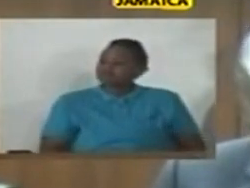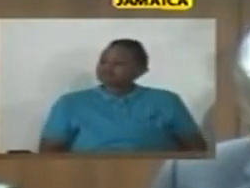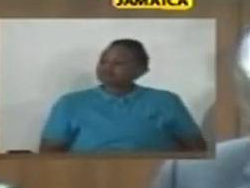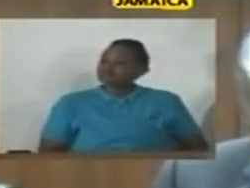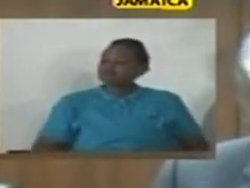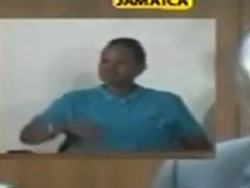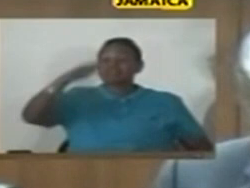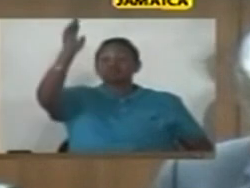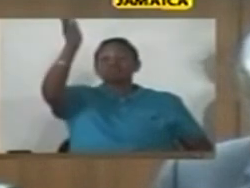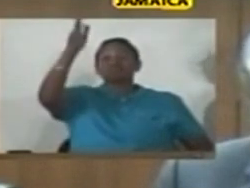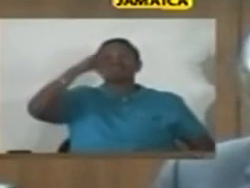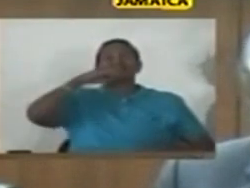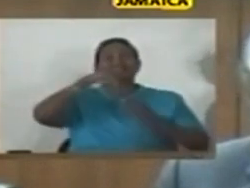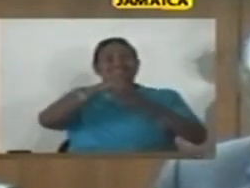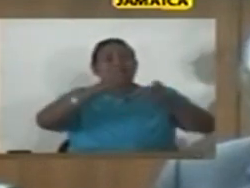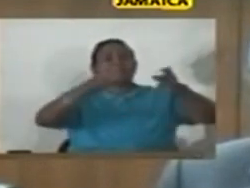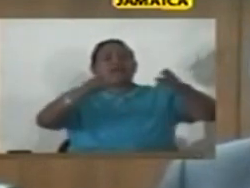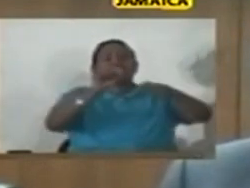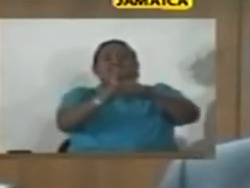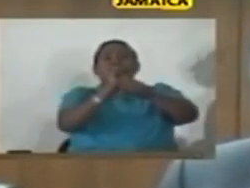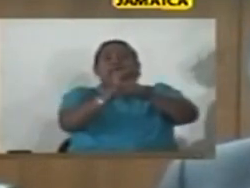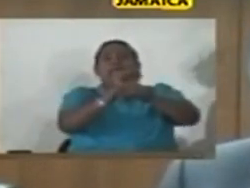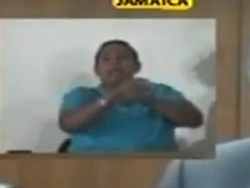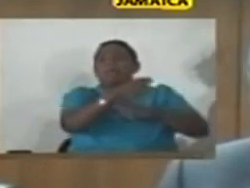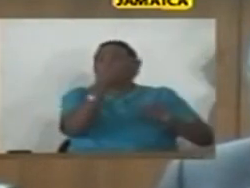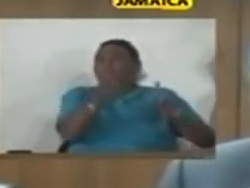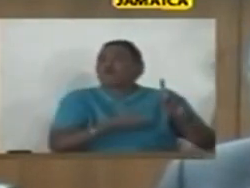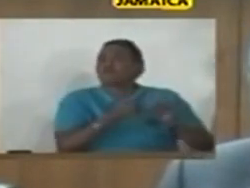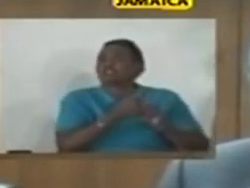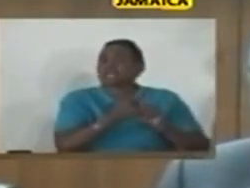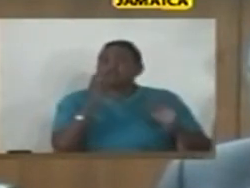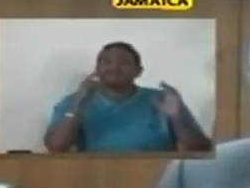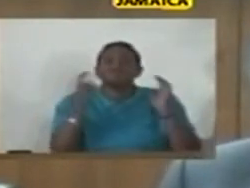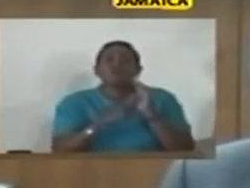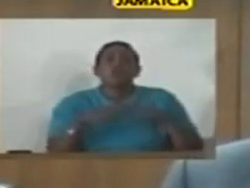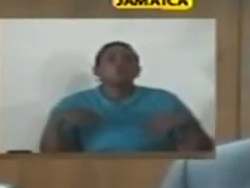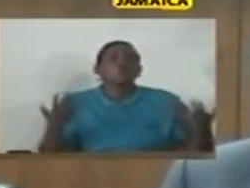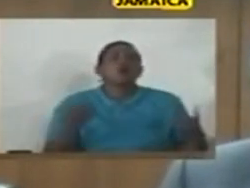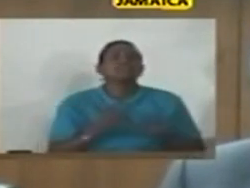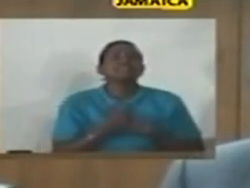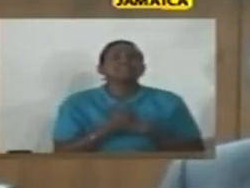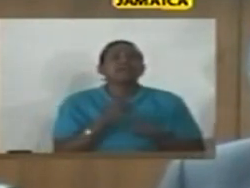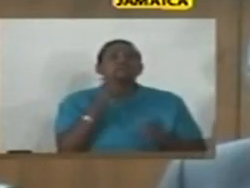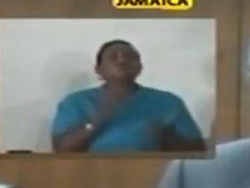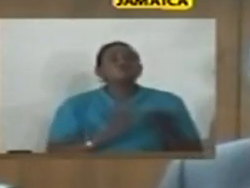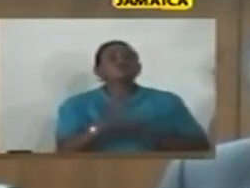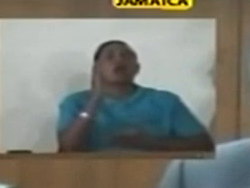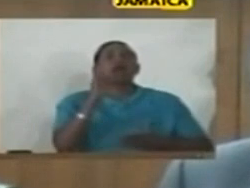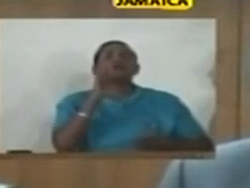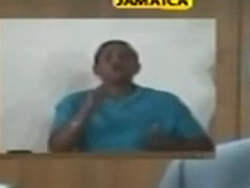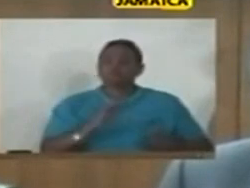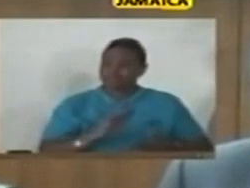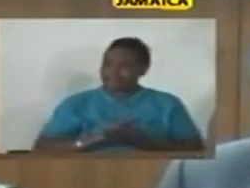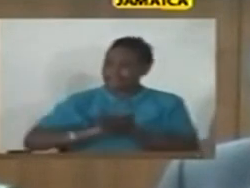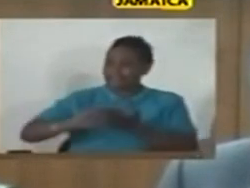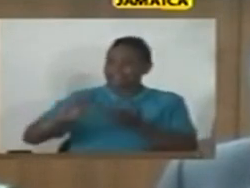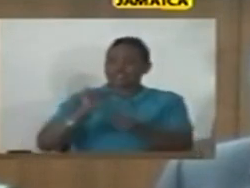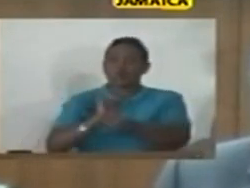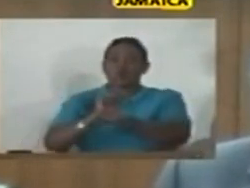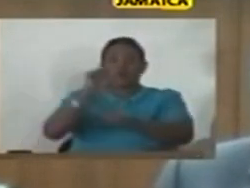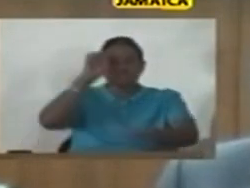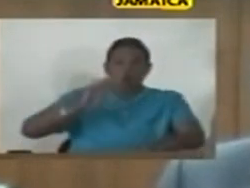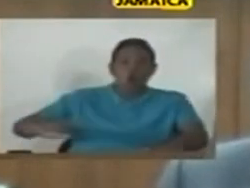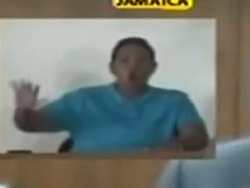at the core of managing the labor portfolio is recognition of the inalienable right to decent work for all.